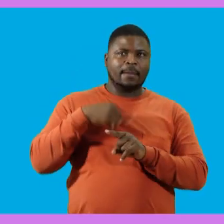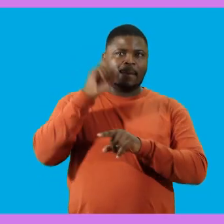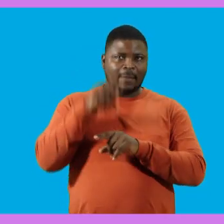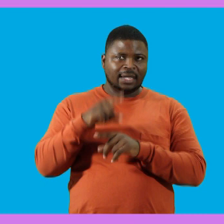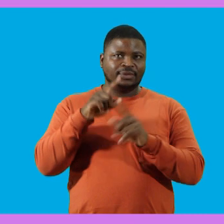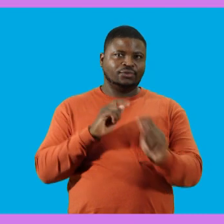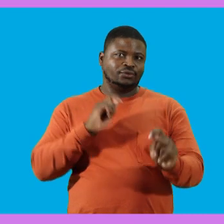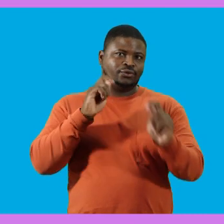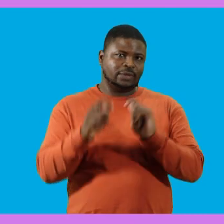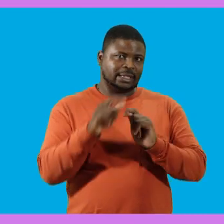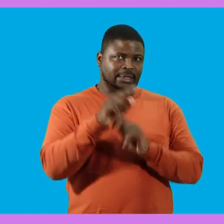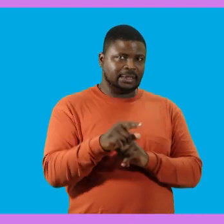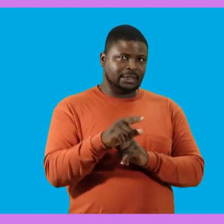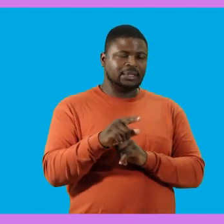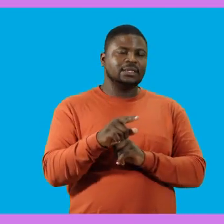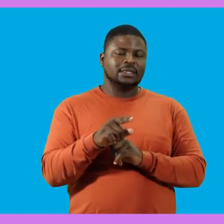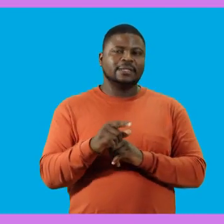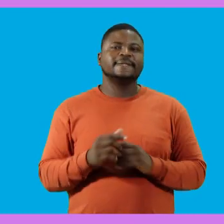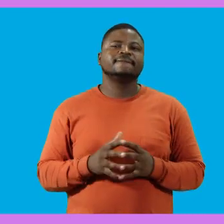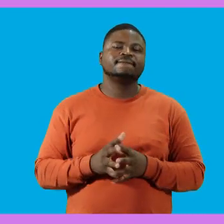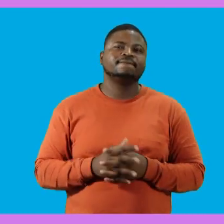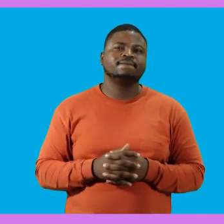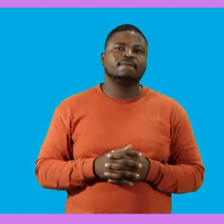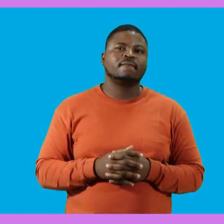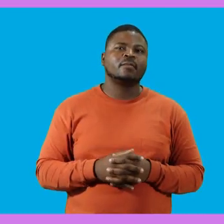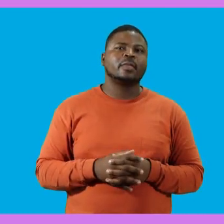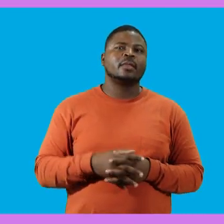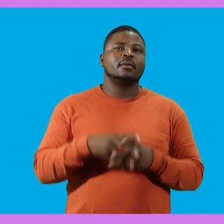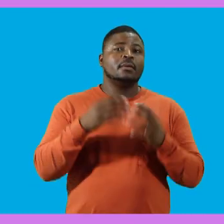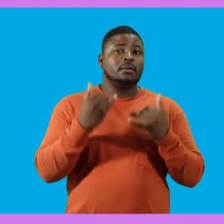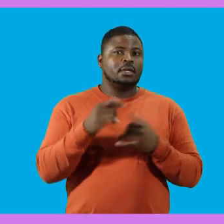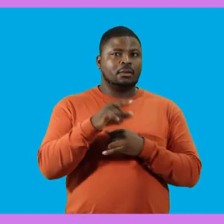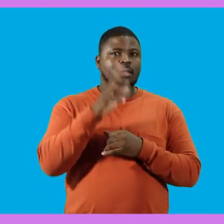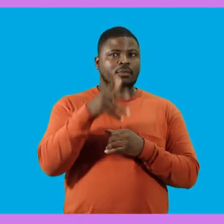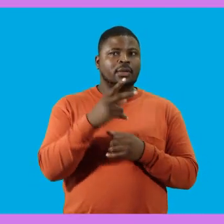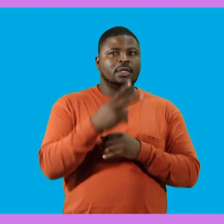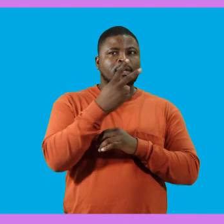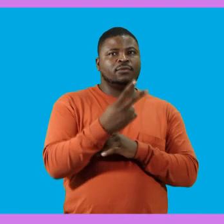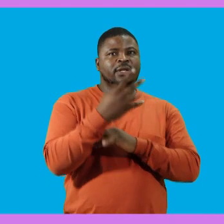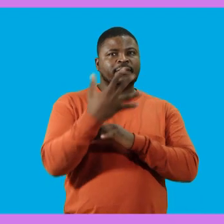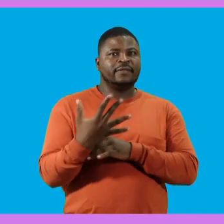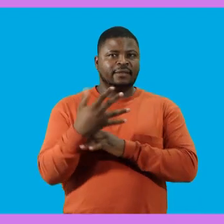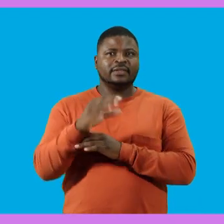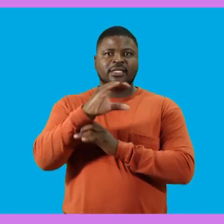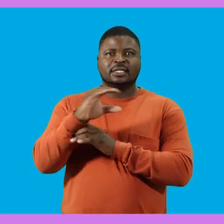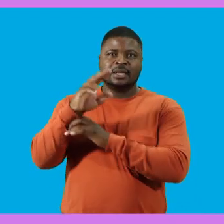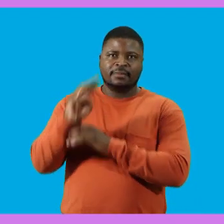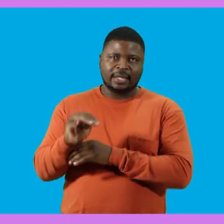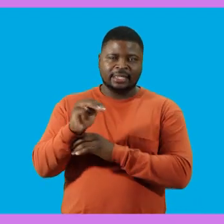convert the depth to meters first. So it is 25